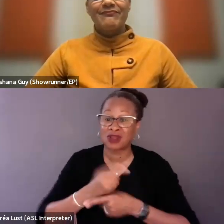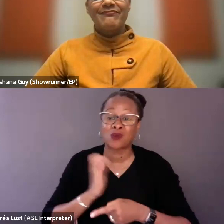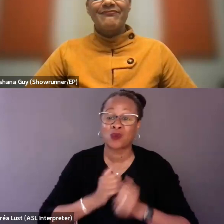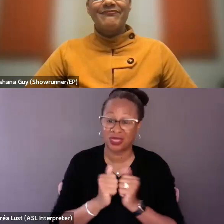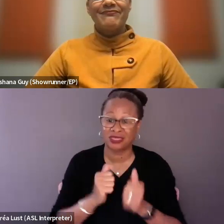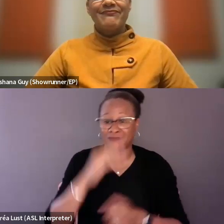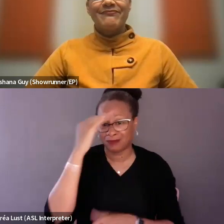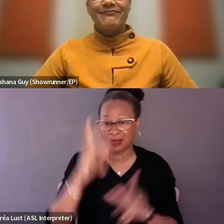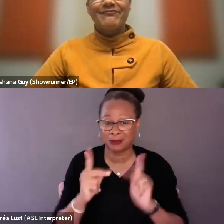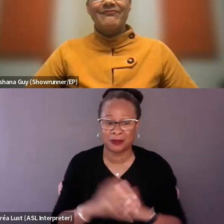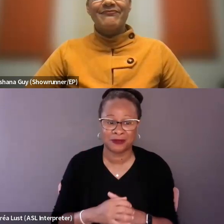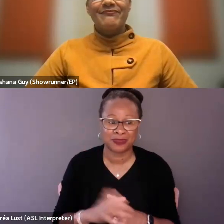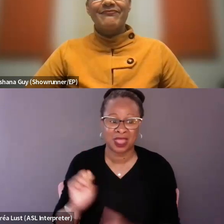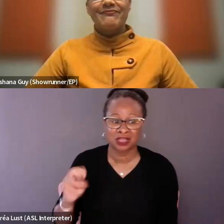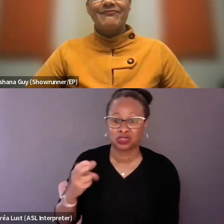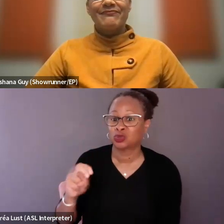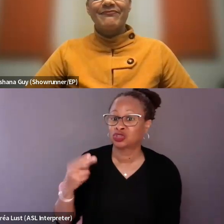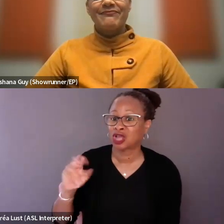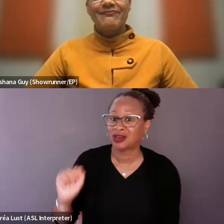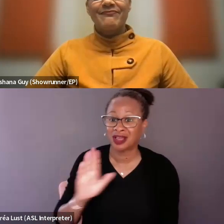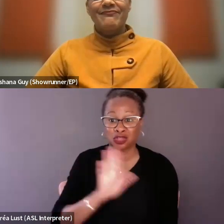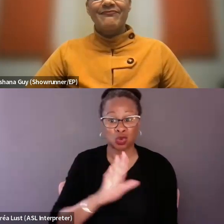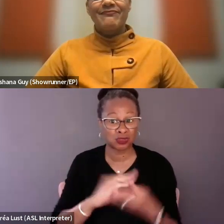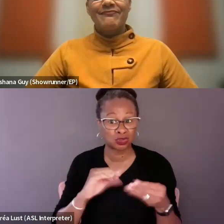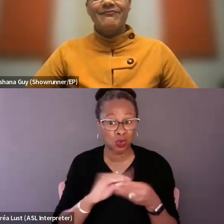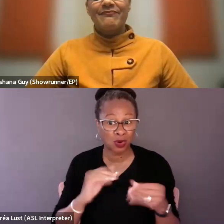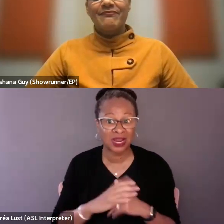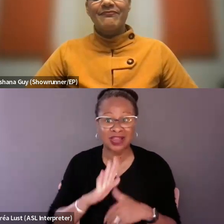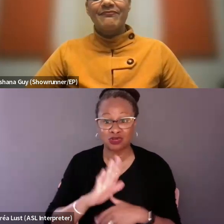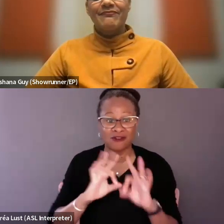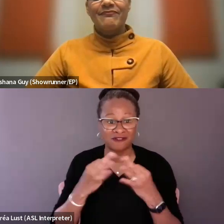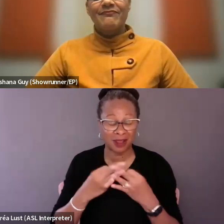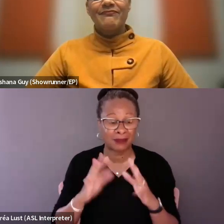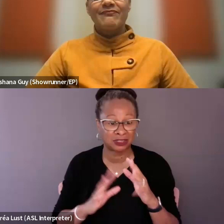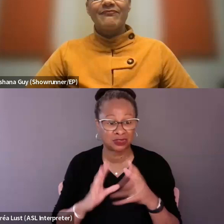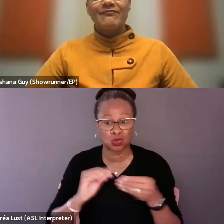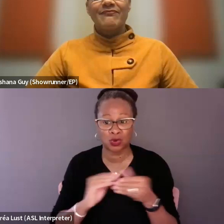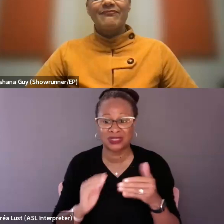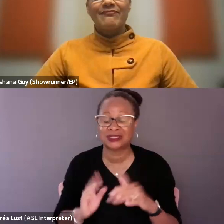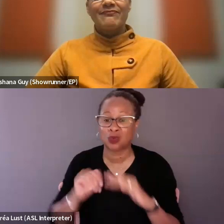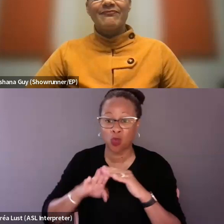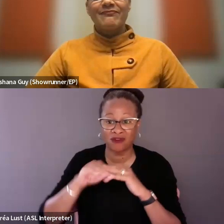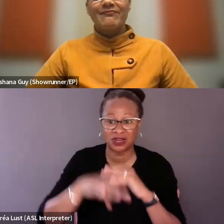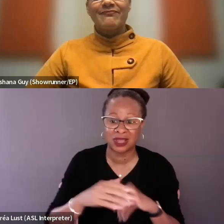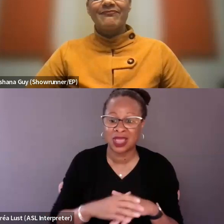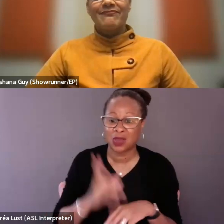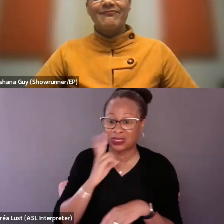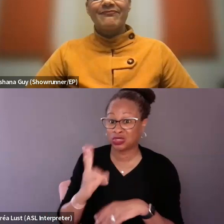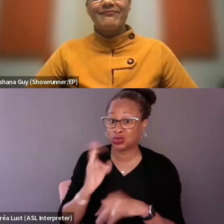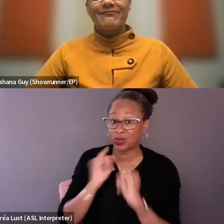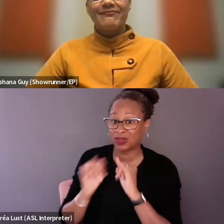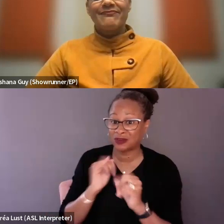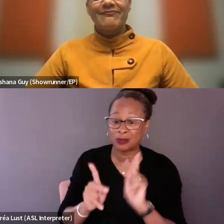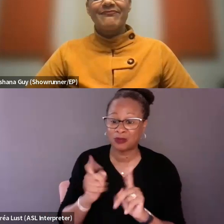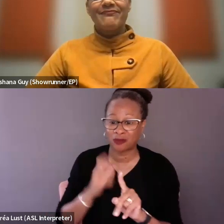well, your story and your family story is also woven into this. You know, we get a chance to see you interviewing folks